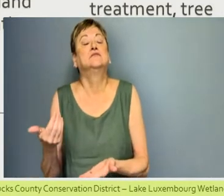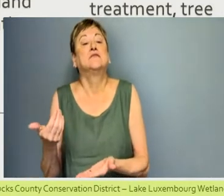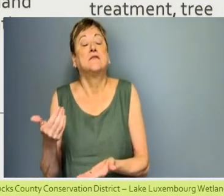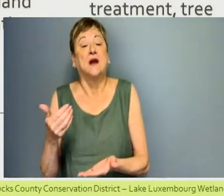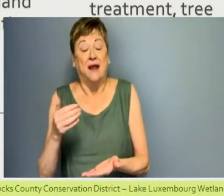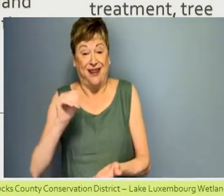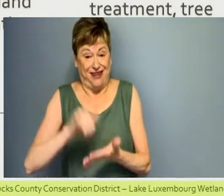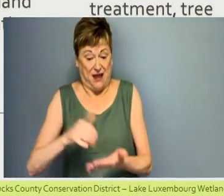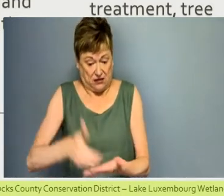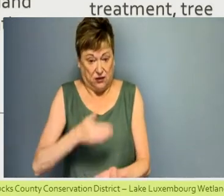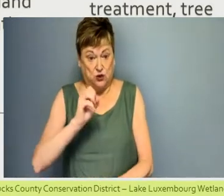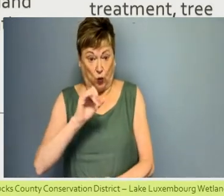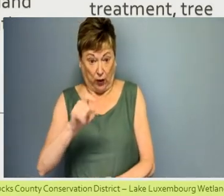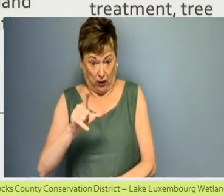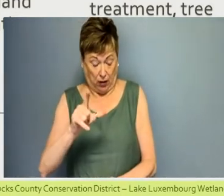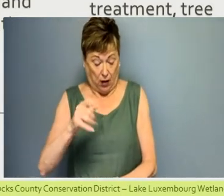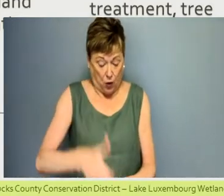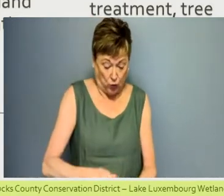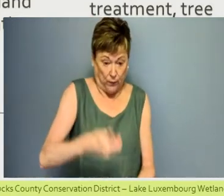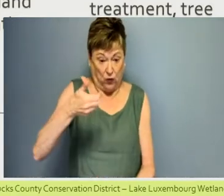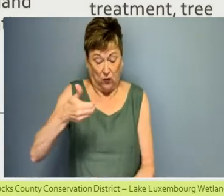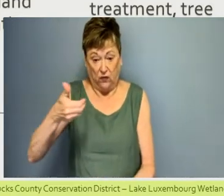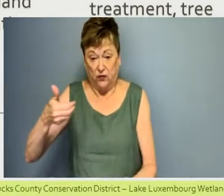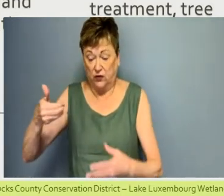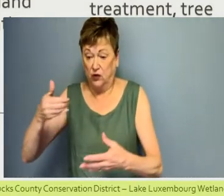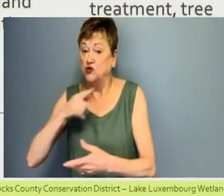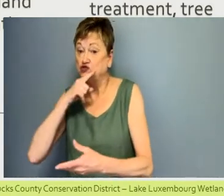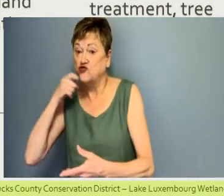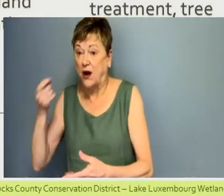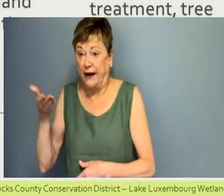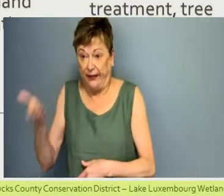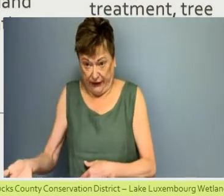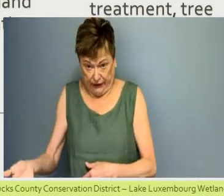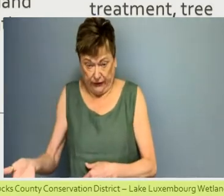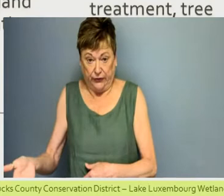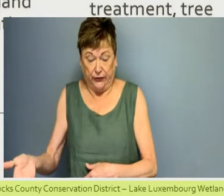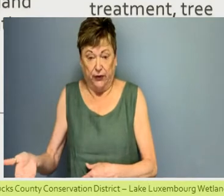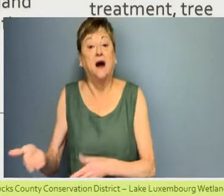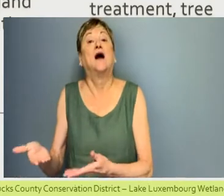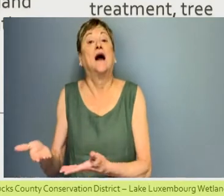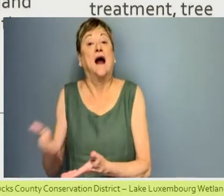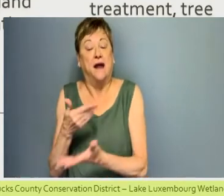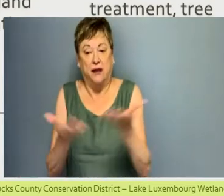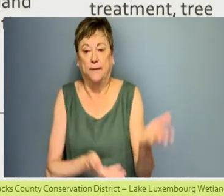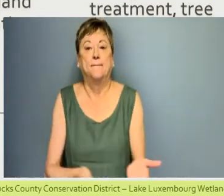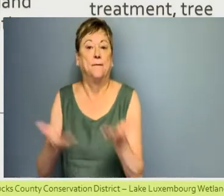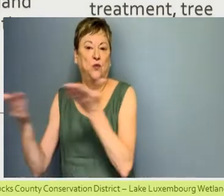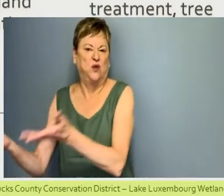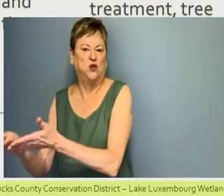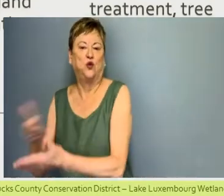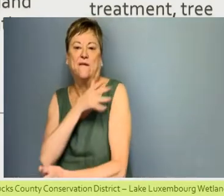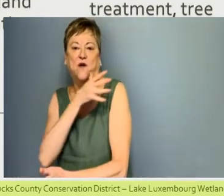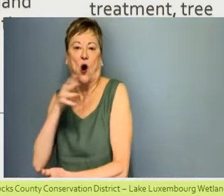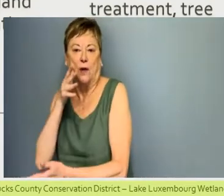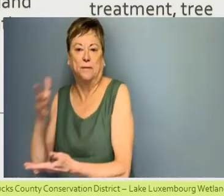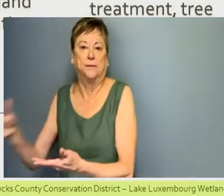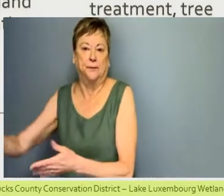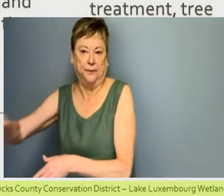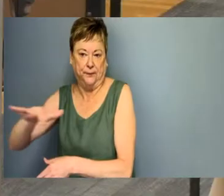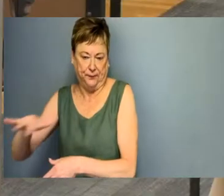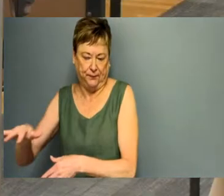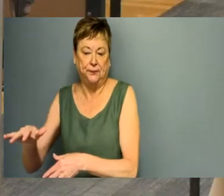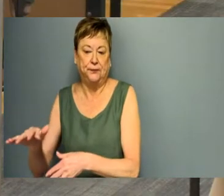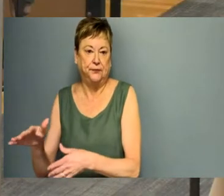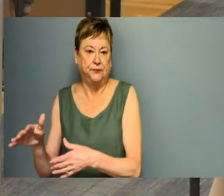from the pool and dewatered on site for some time before it gets moved to the adjacent farm field where it'll dewater and we will